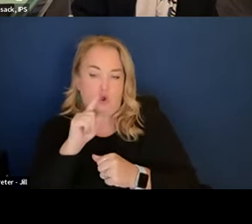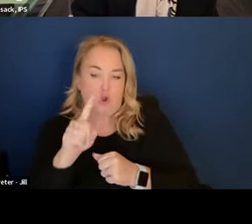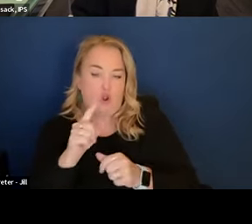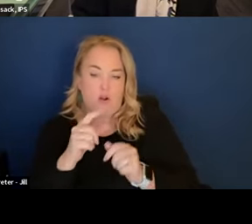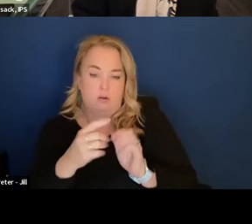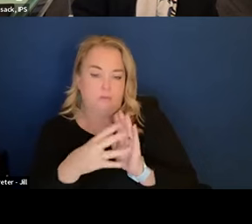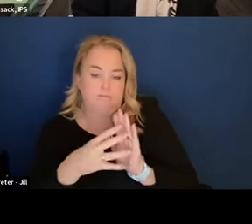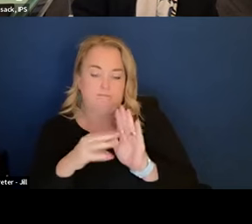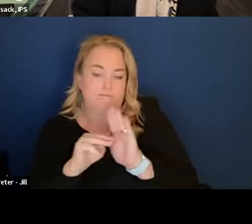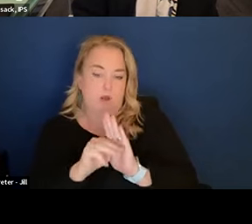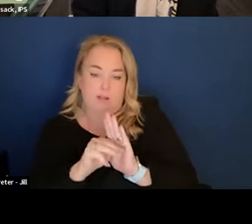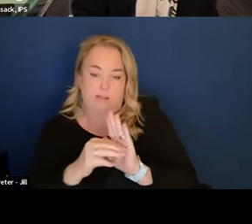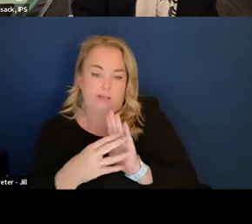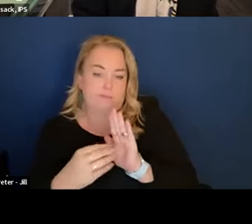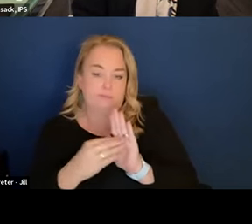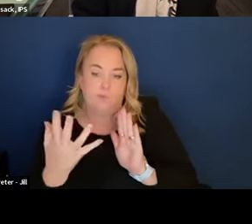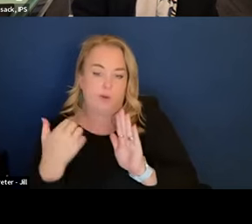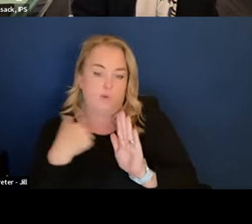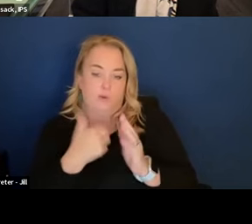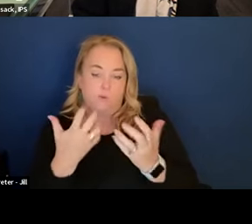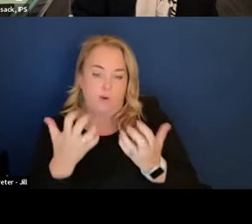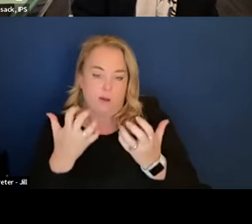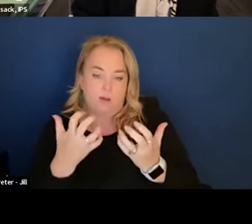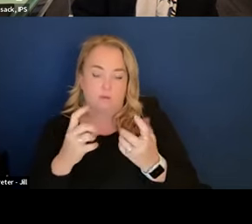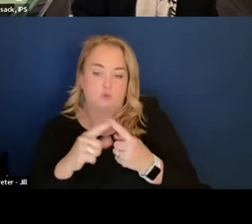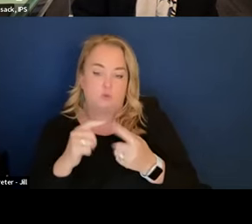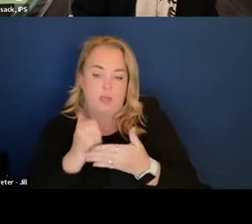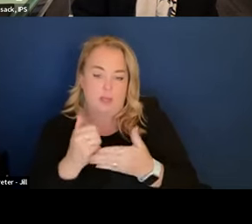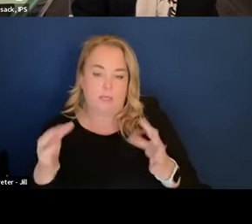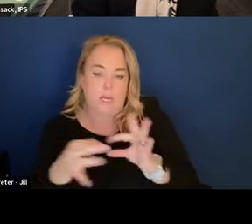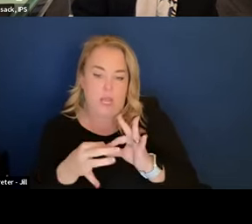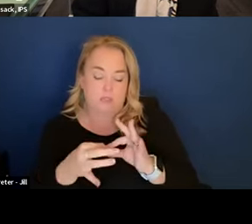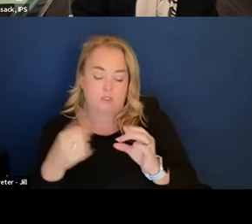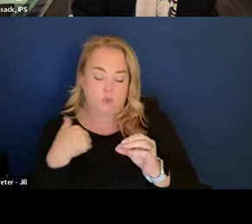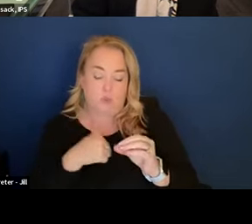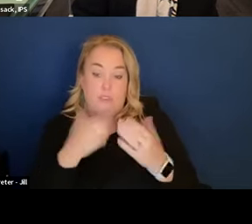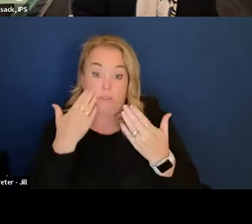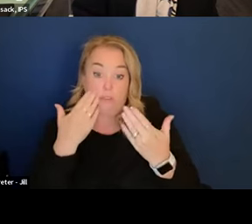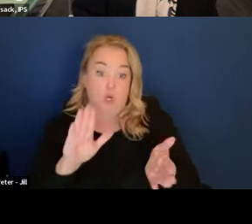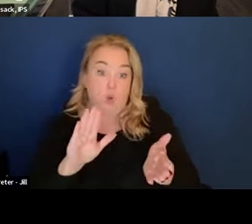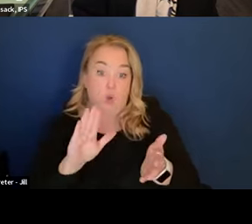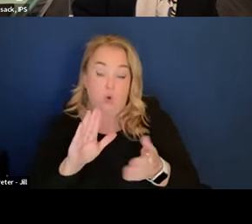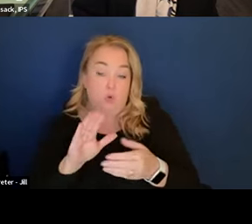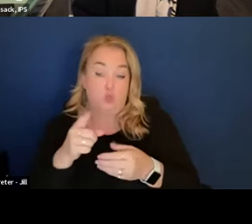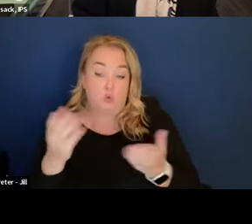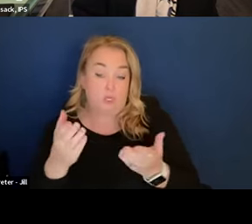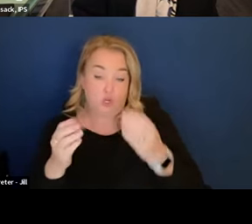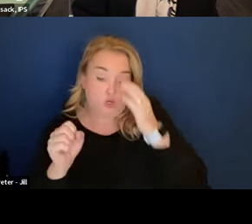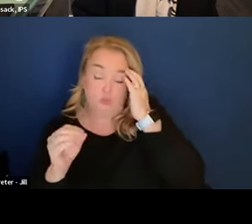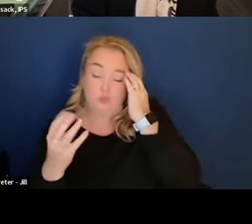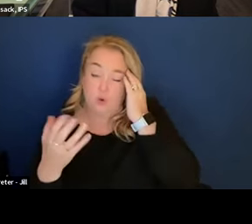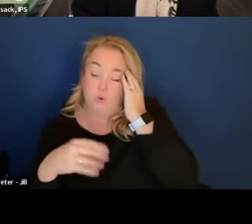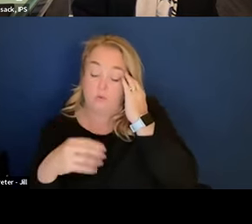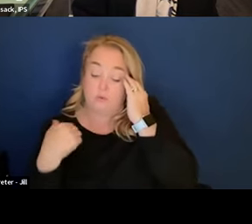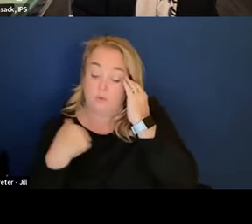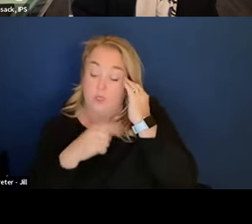of from the bigger picture, where we're really helping connect. Like Kristen said, we didn't know you existed here. We didn't know you were here. Even though